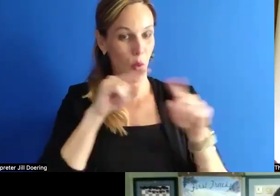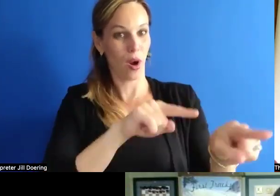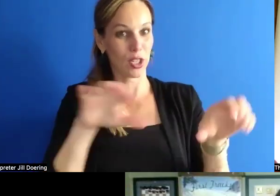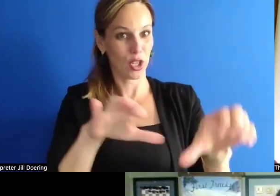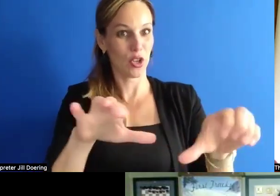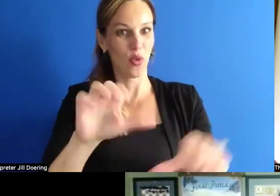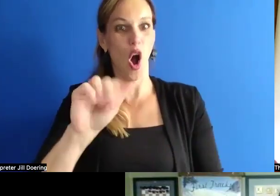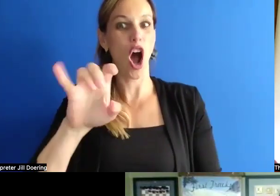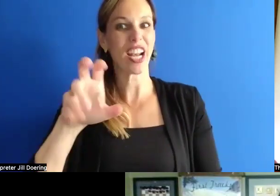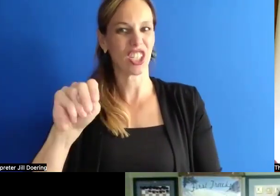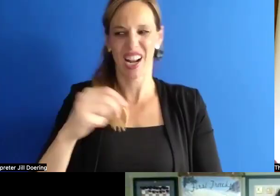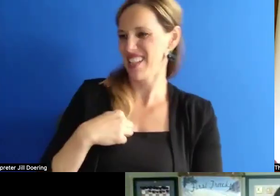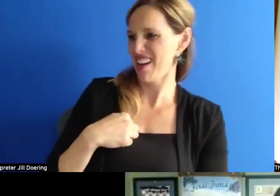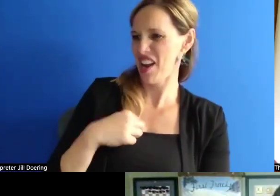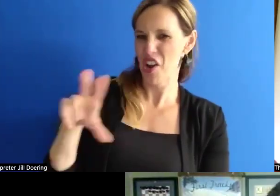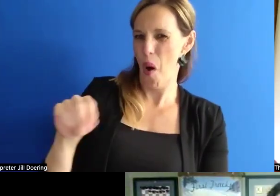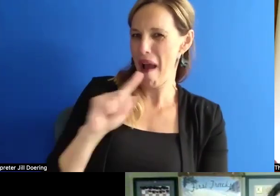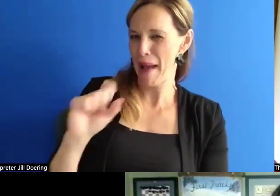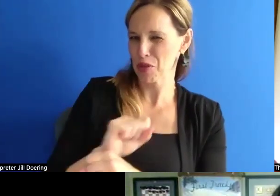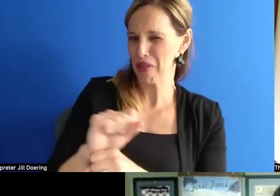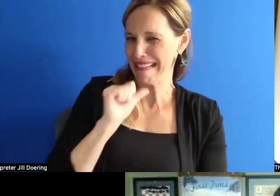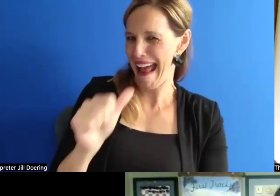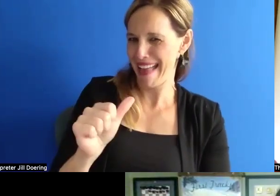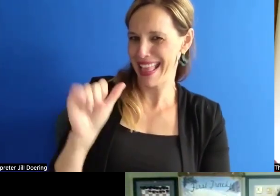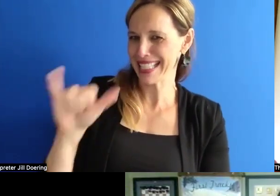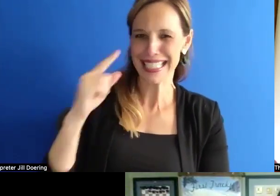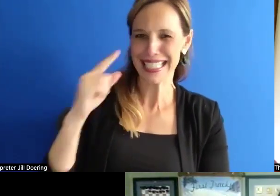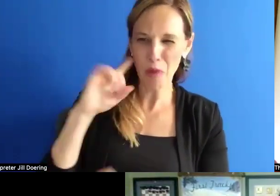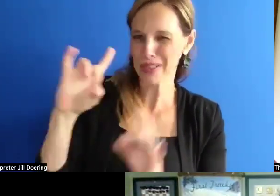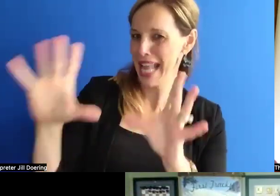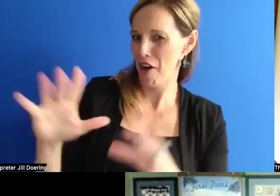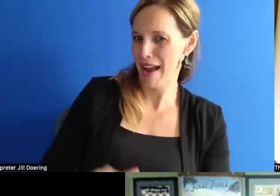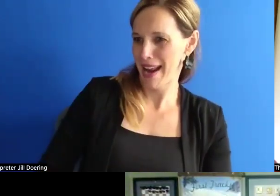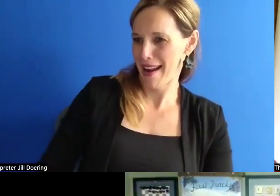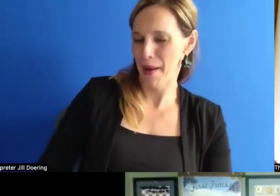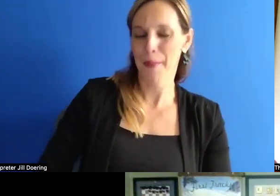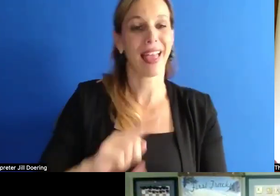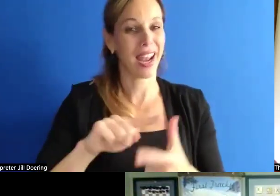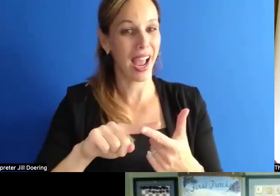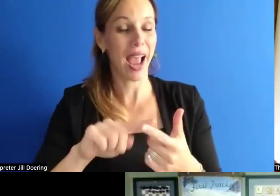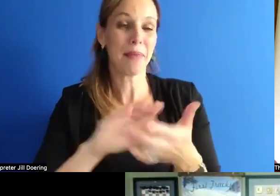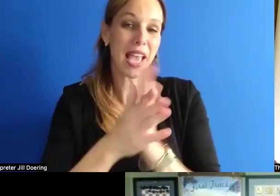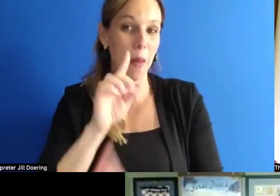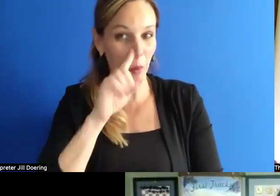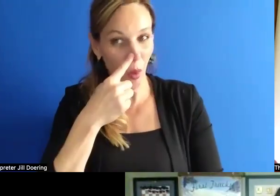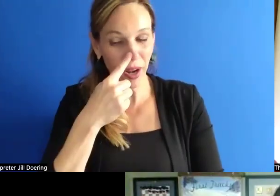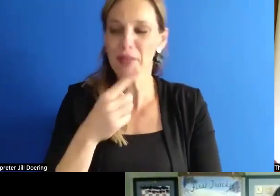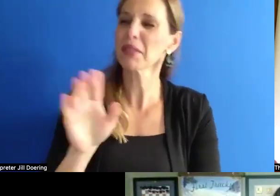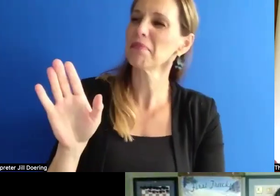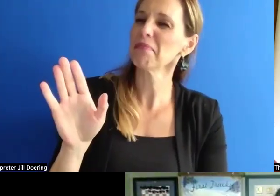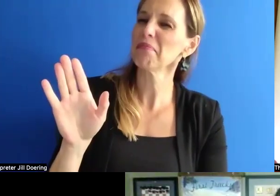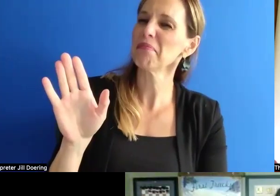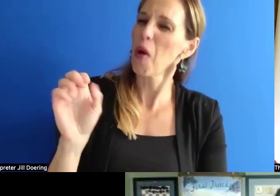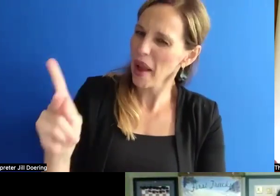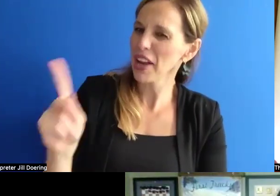I do not. That sounds terrifying. So after I got bored enough, I said, yeah, sure, I'll go ahead and do